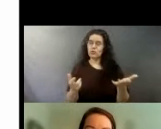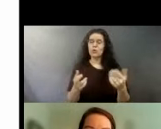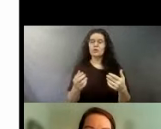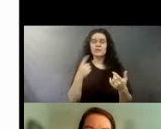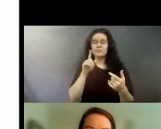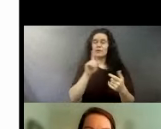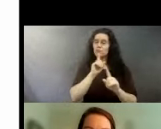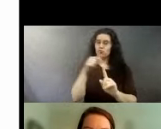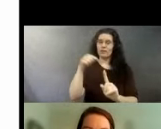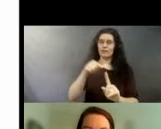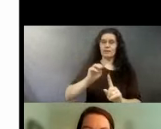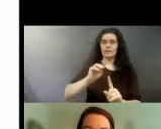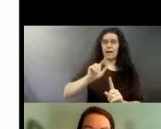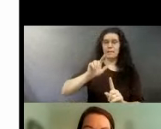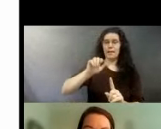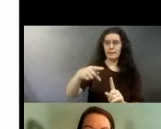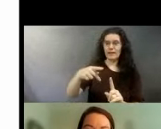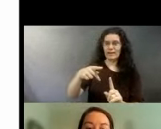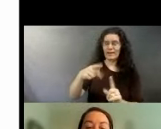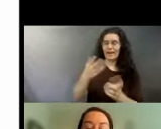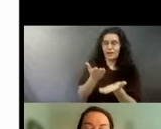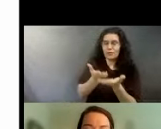show that they also save